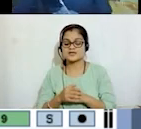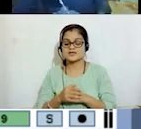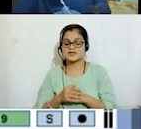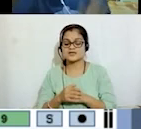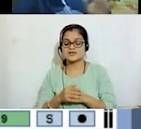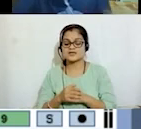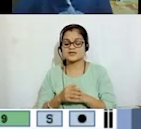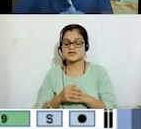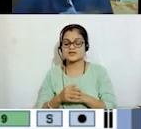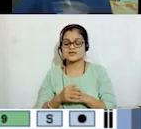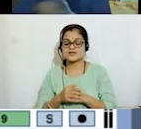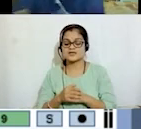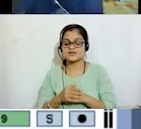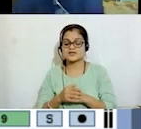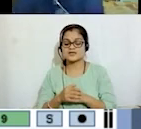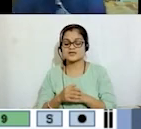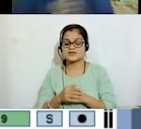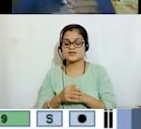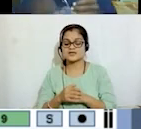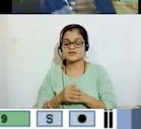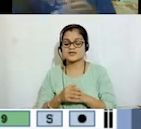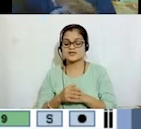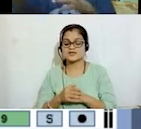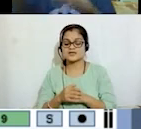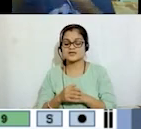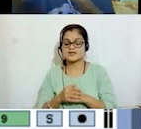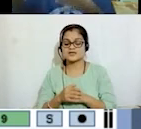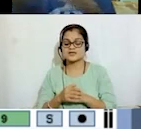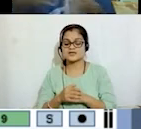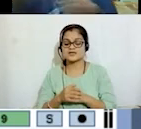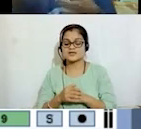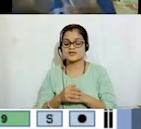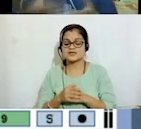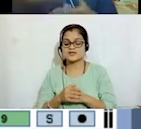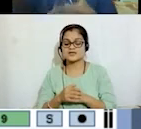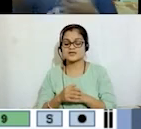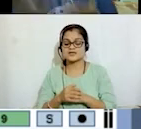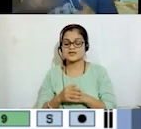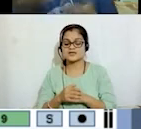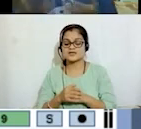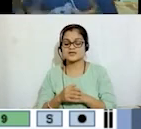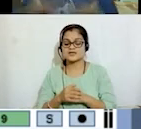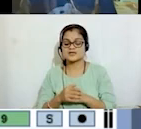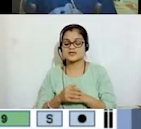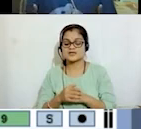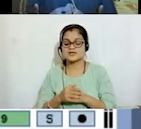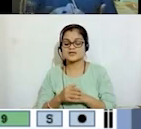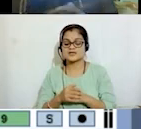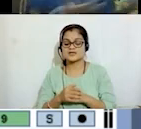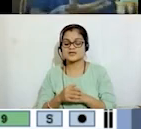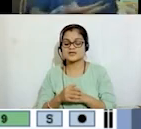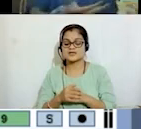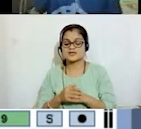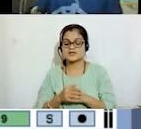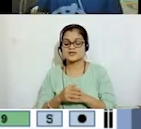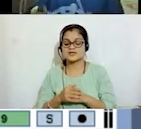called jagor in Bengali. It is called as jagor. So and the conch sound. So this is the most generic sound.